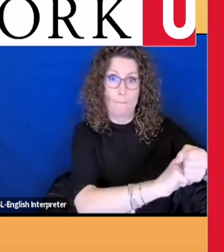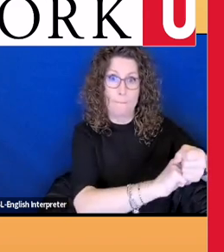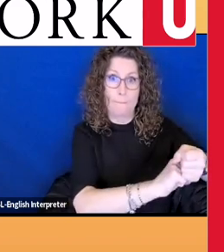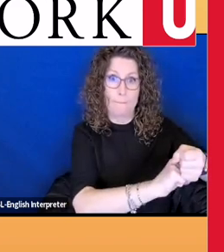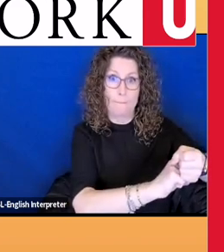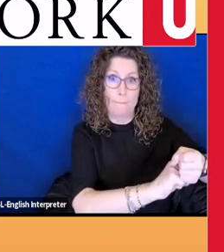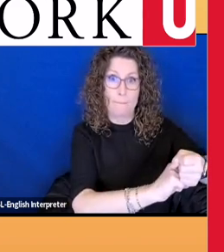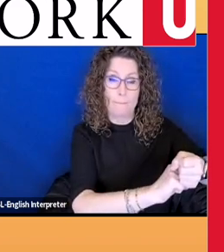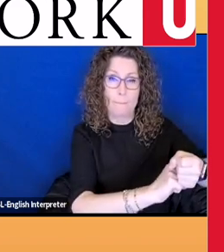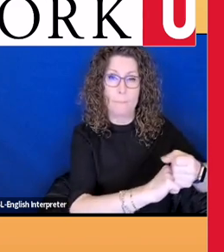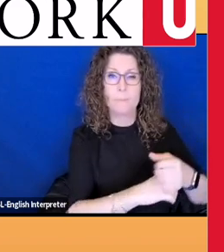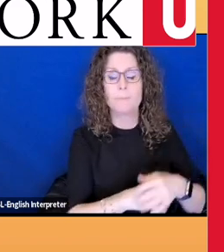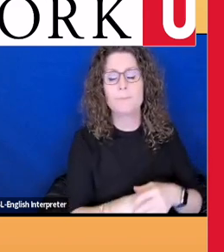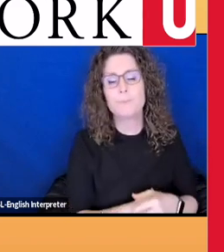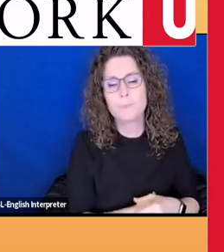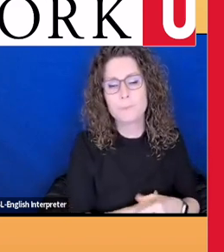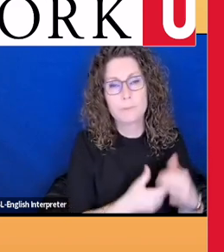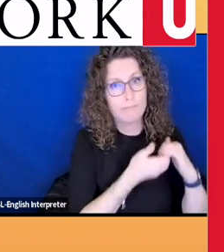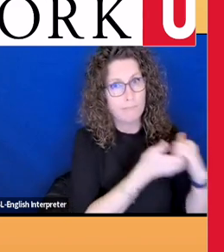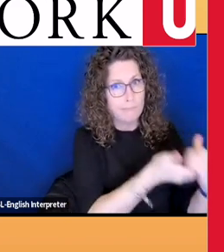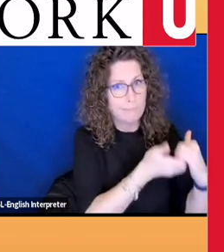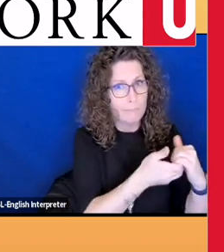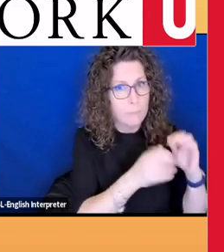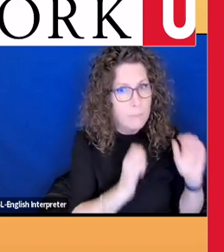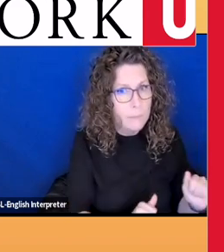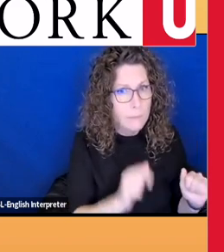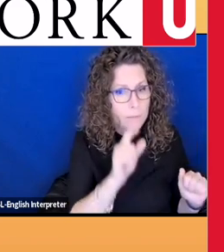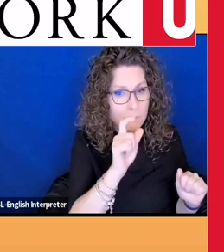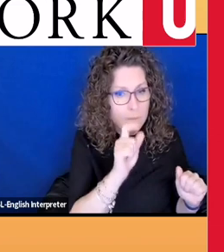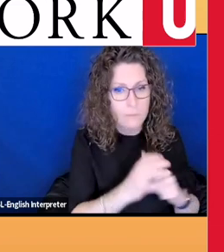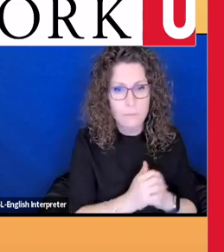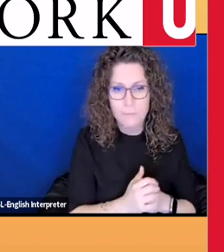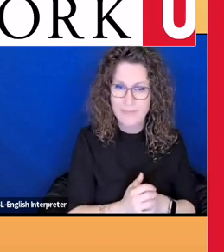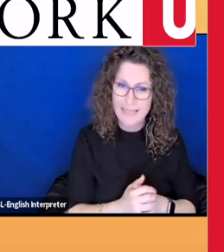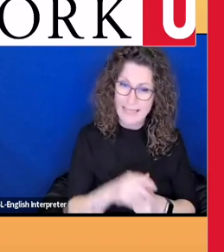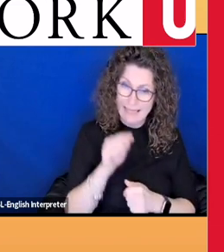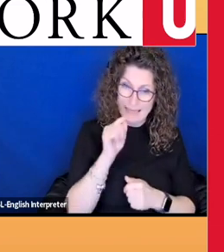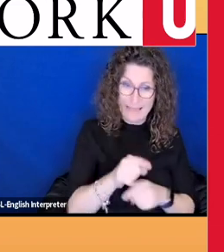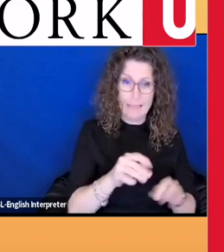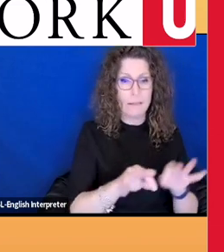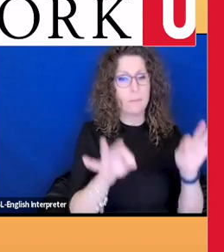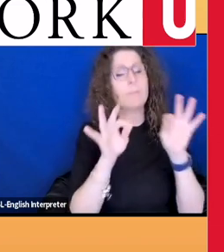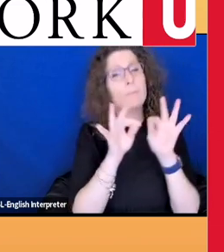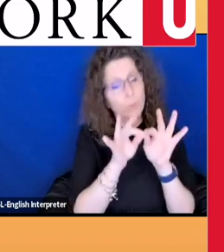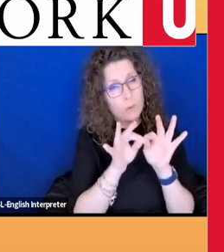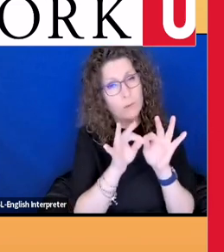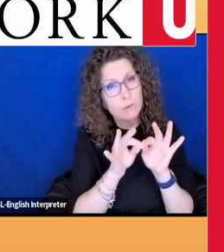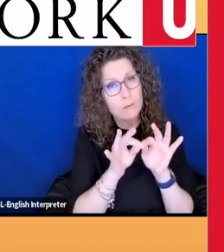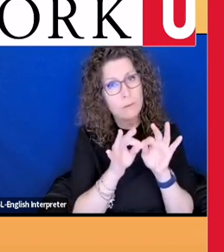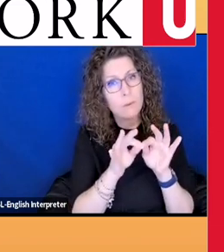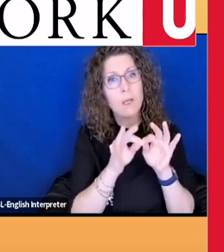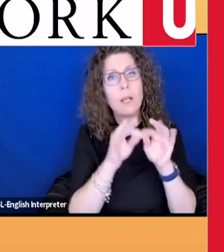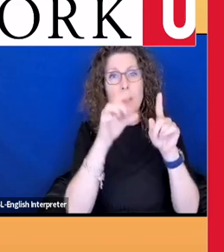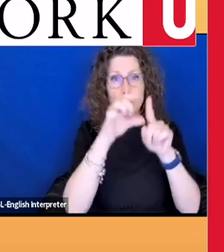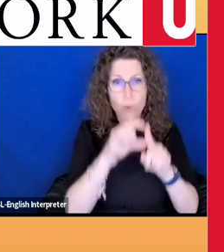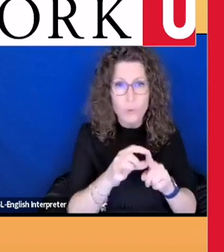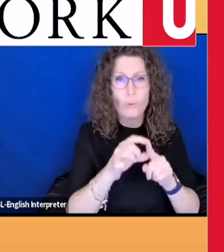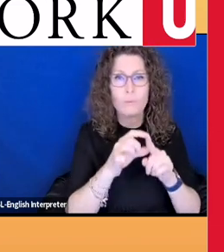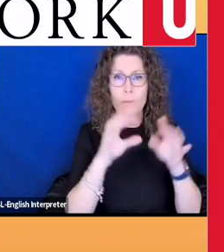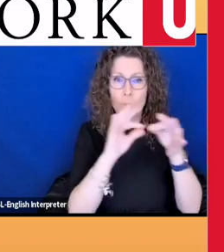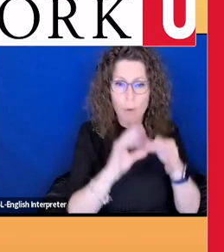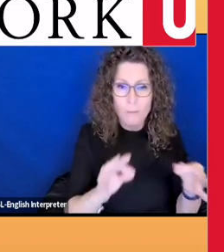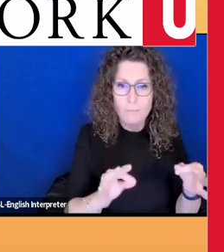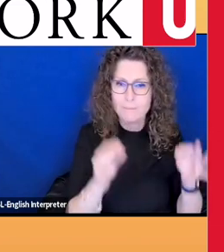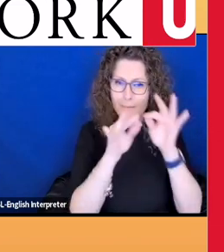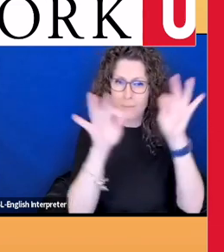This shift in syntax is important because the political stakes in the question, can men be feminists, have broader implications